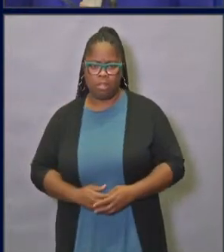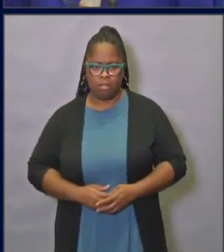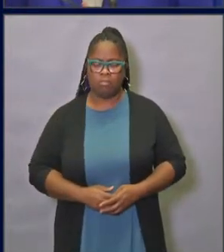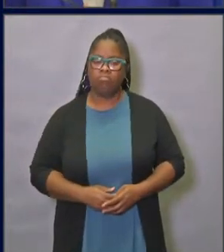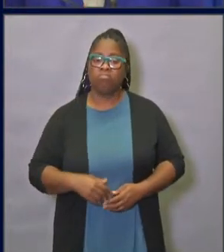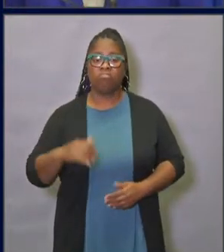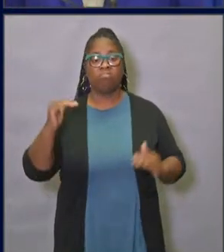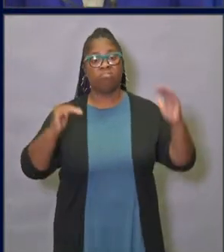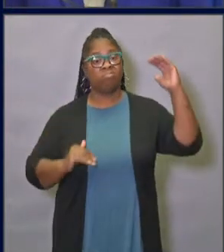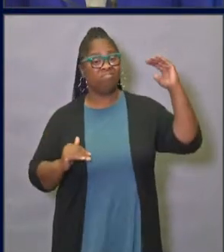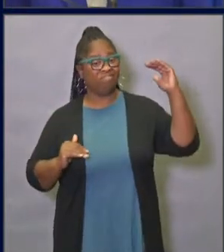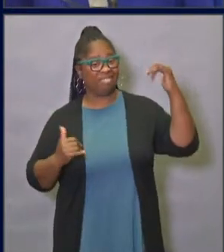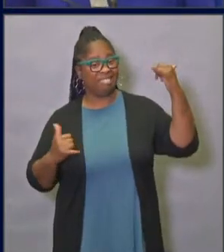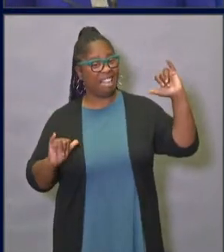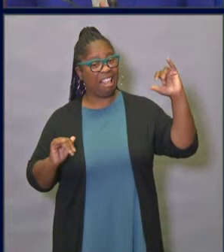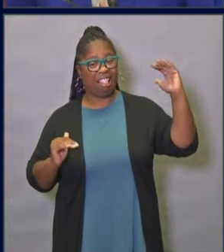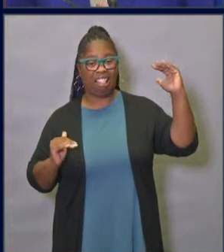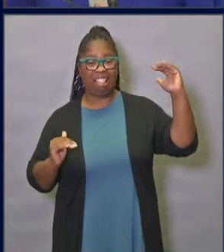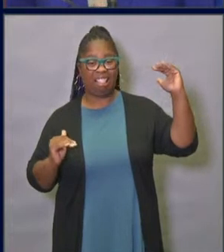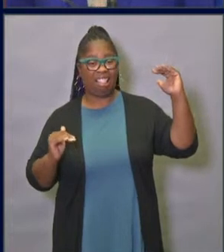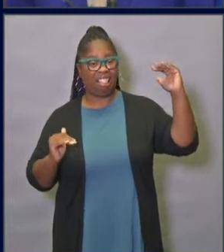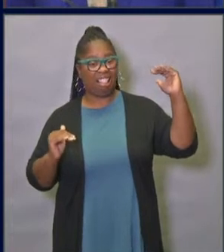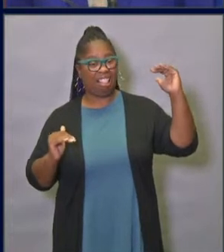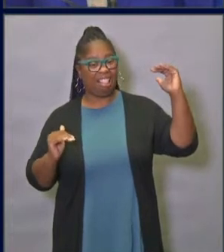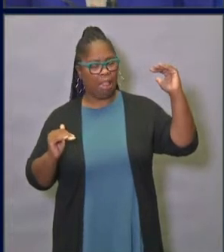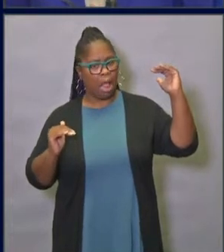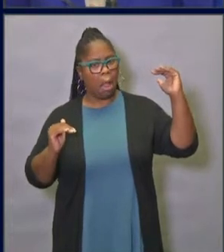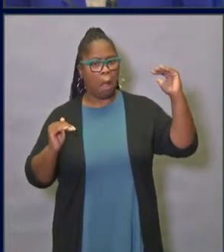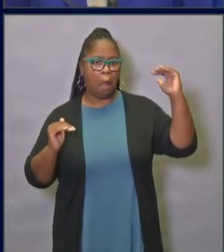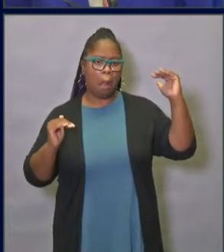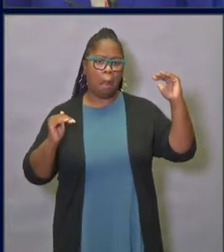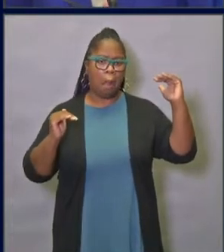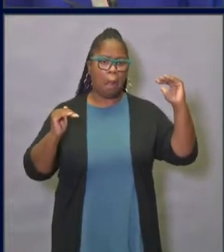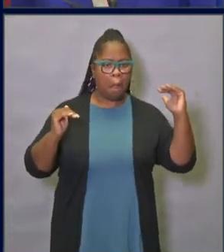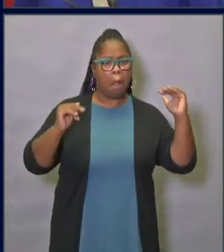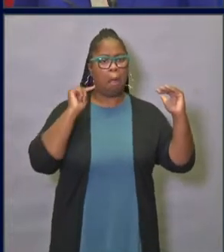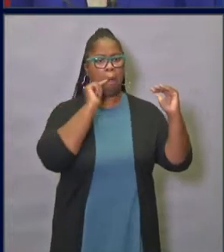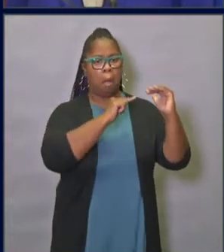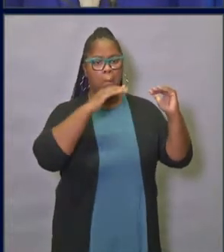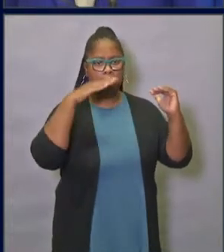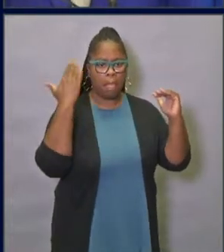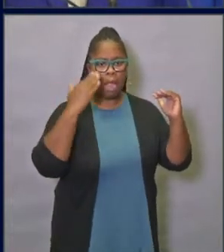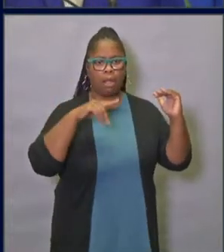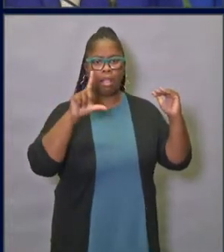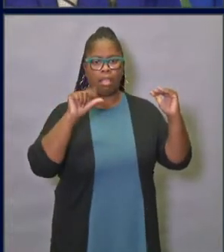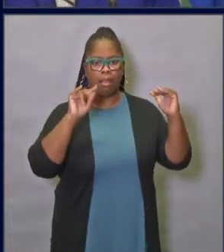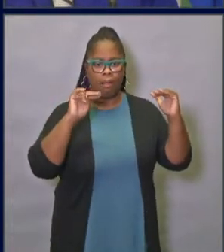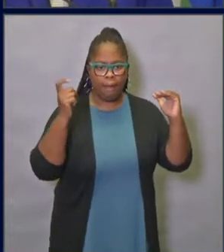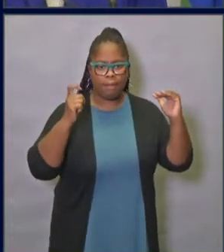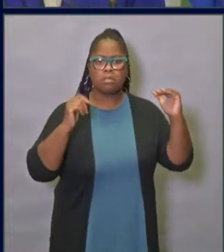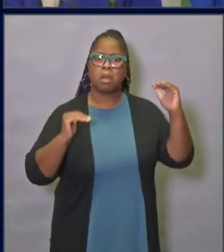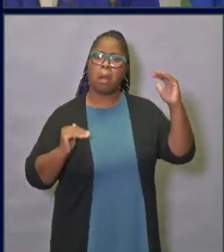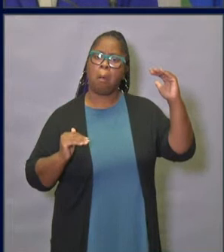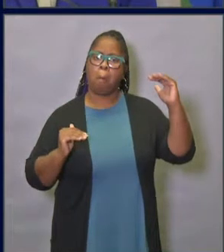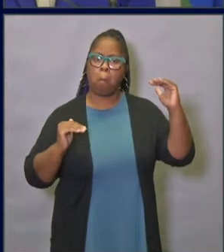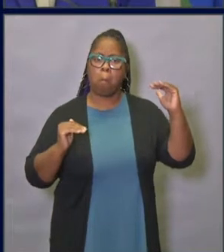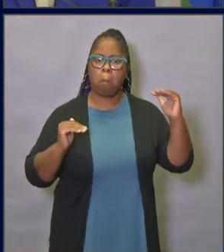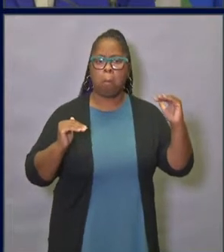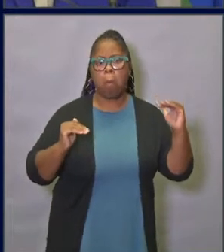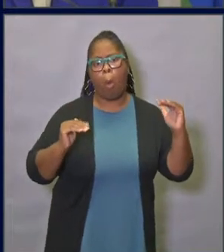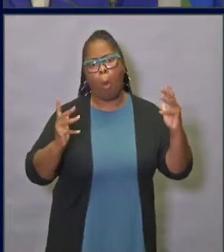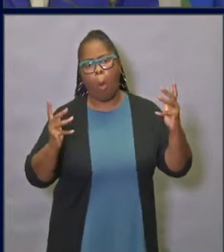While inequities persist, the gap between Latinx residents, Black residents, and other groups here too is